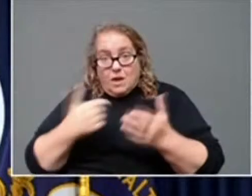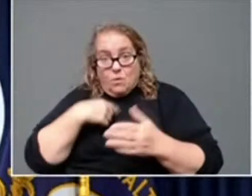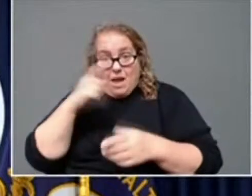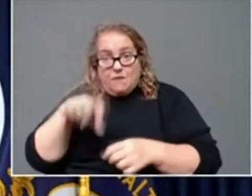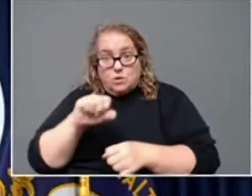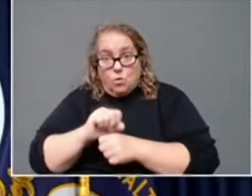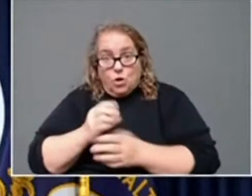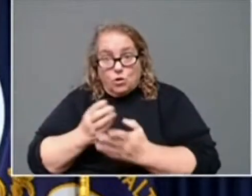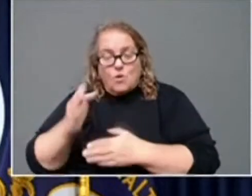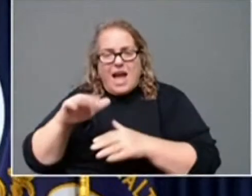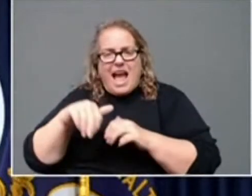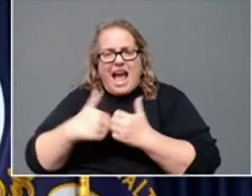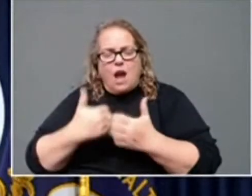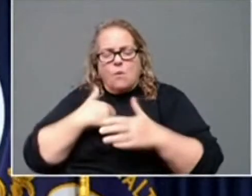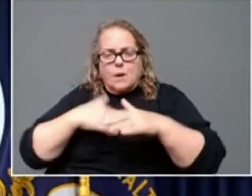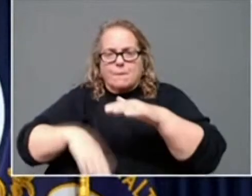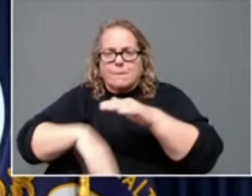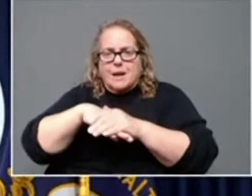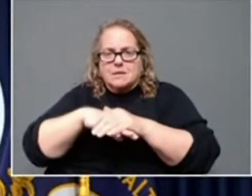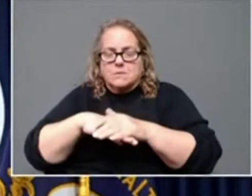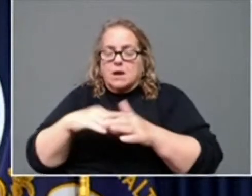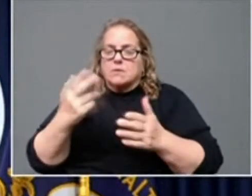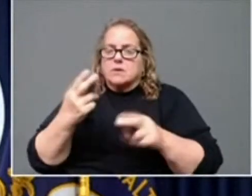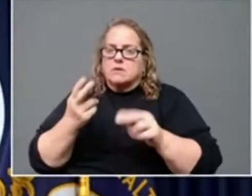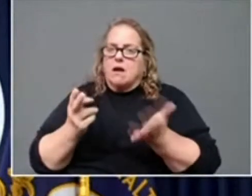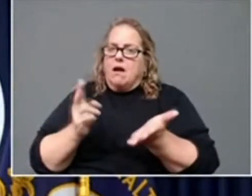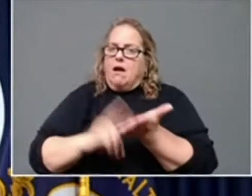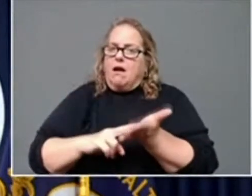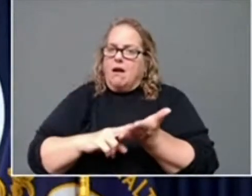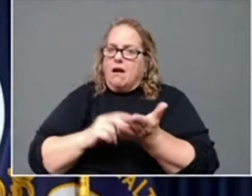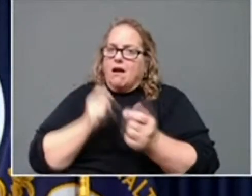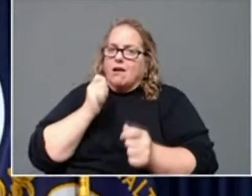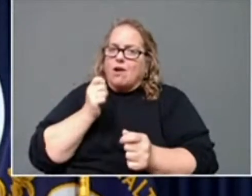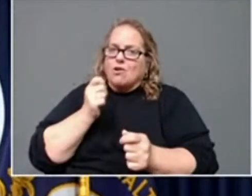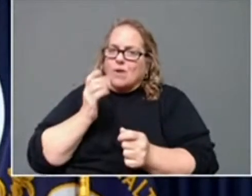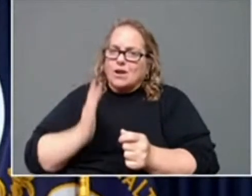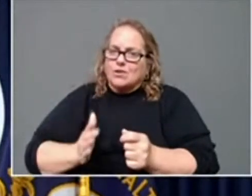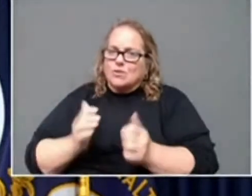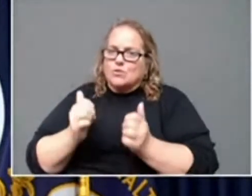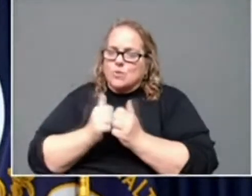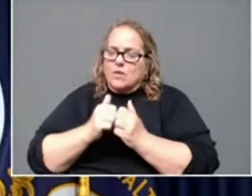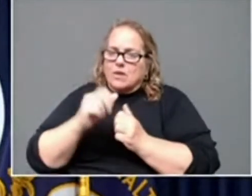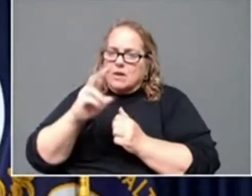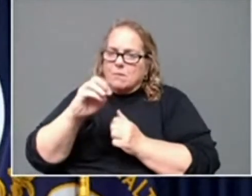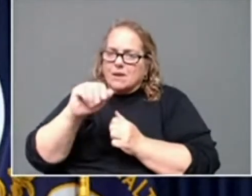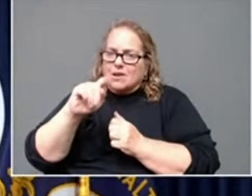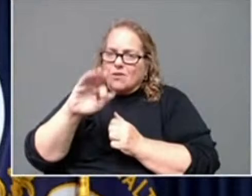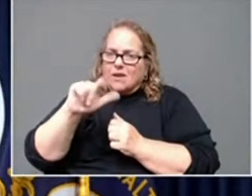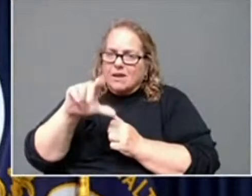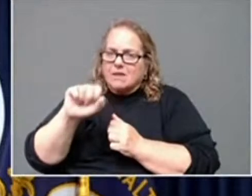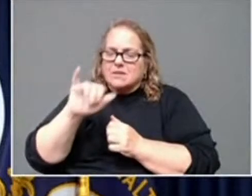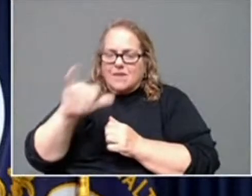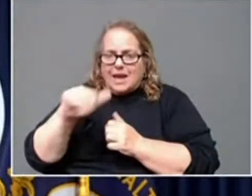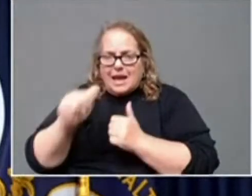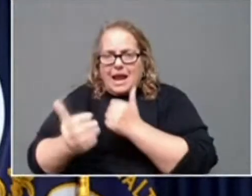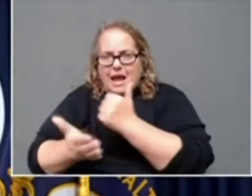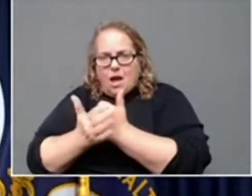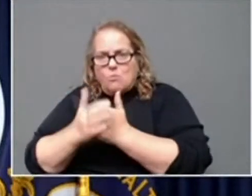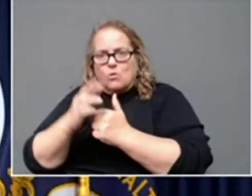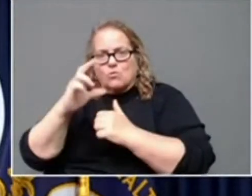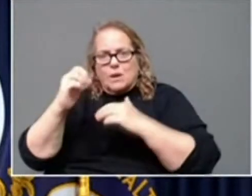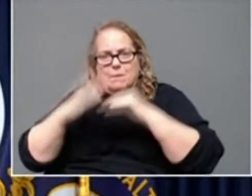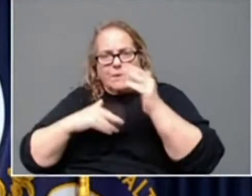we maximize contractors with materials that can be there helping to rebuild as